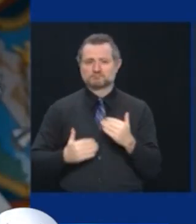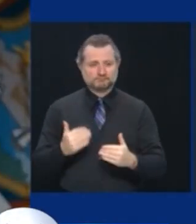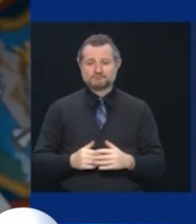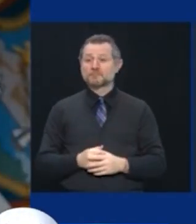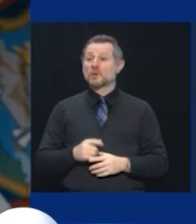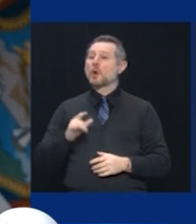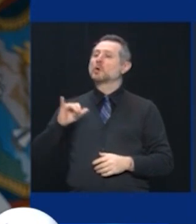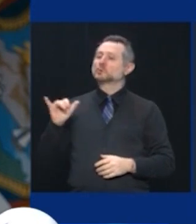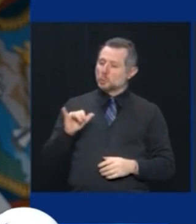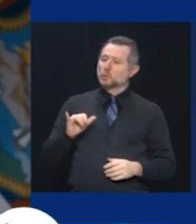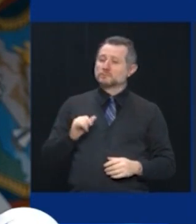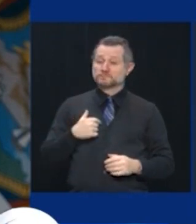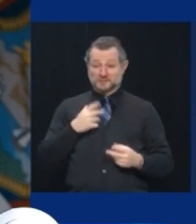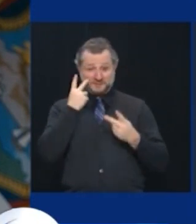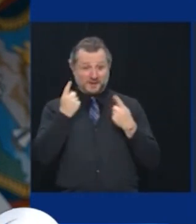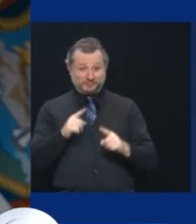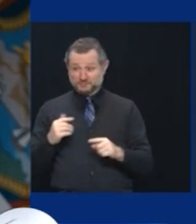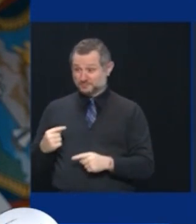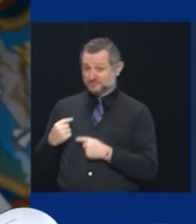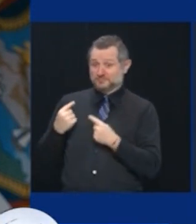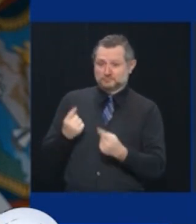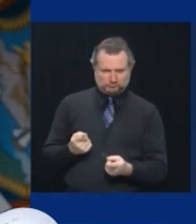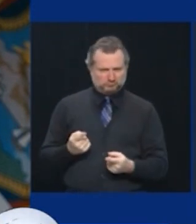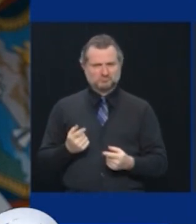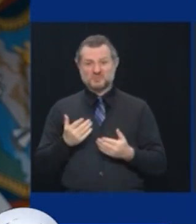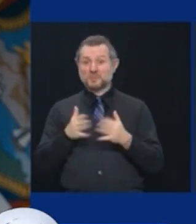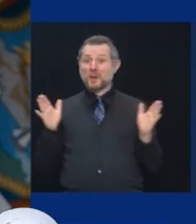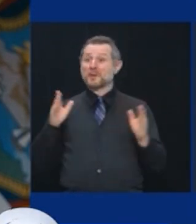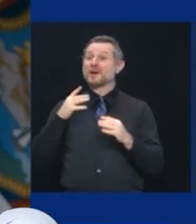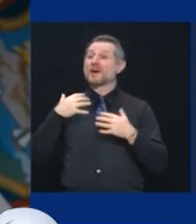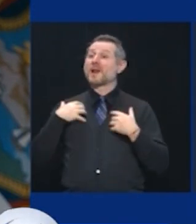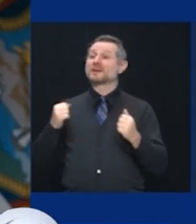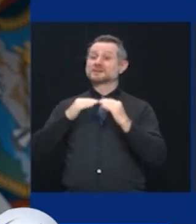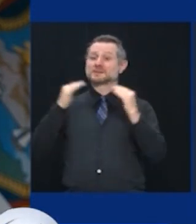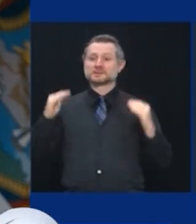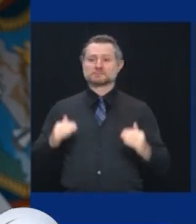The governor says he will have three specific action plans coming over the next 3 days.